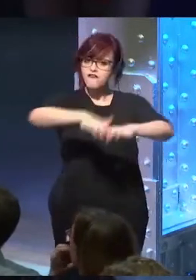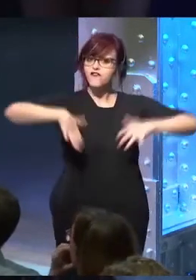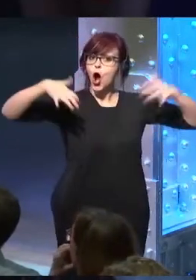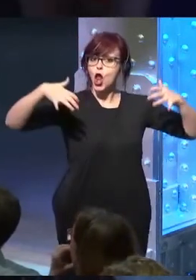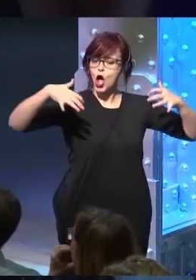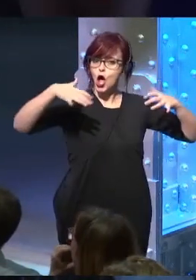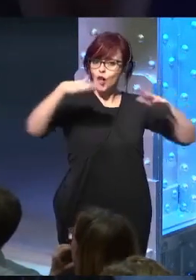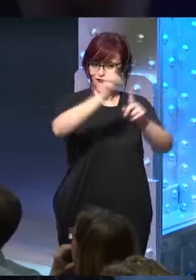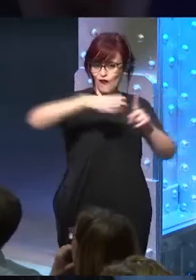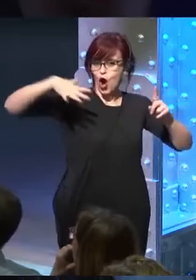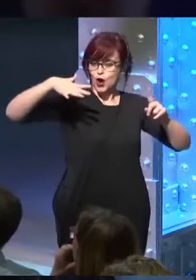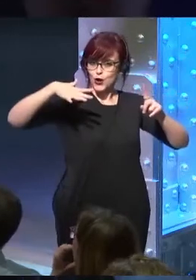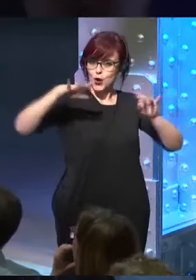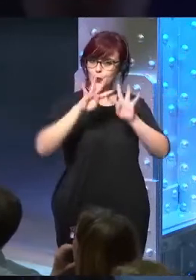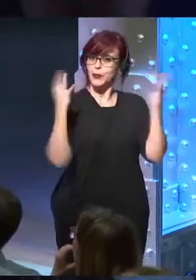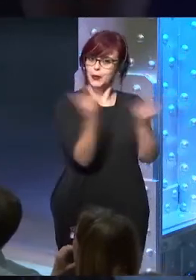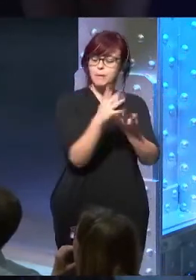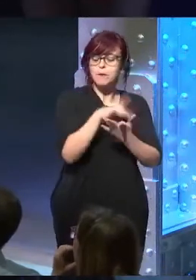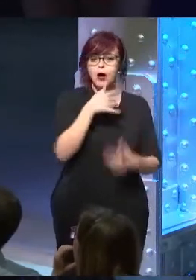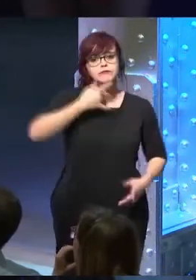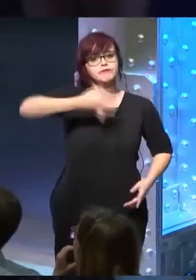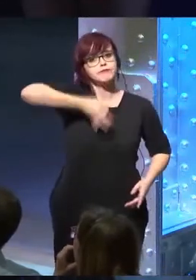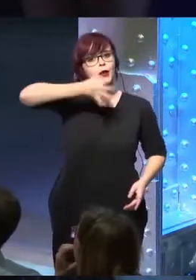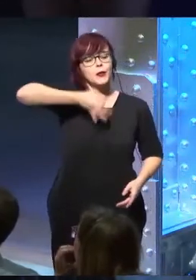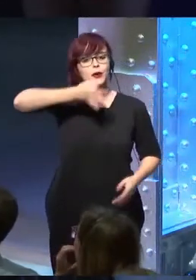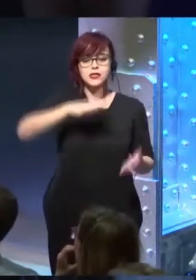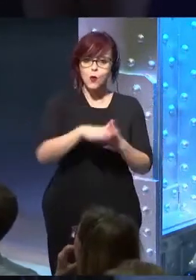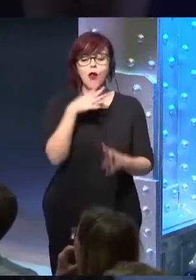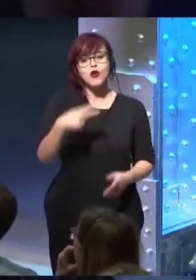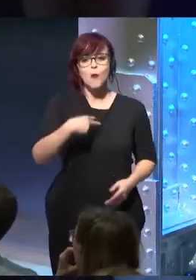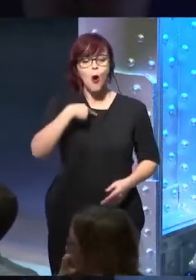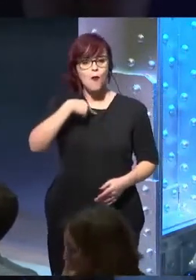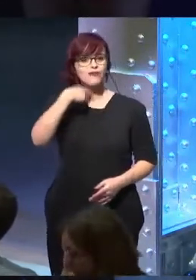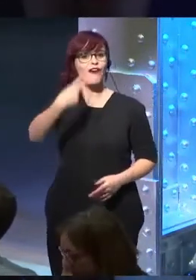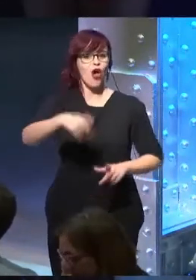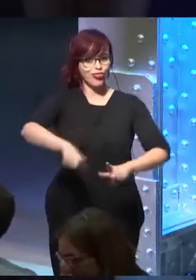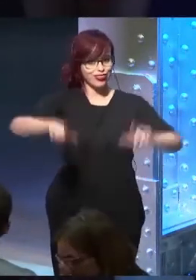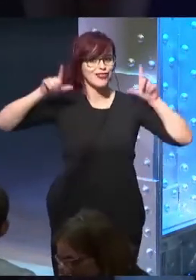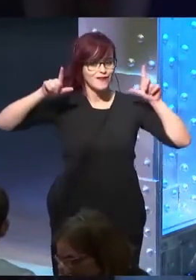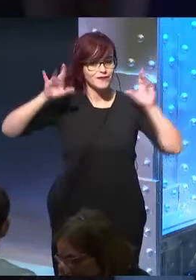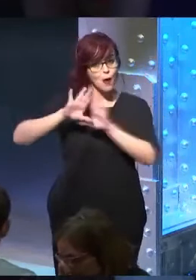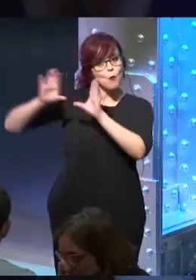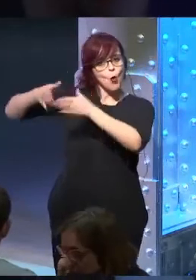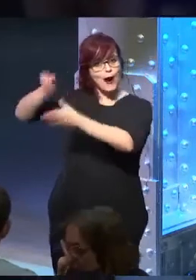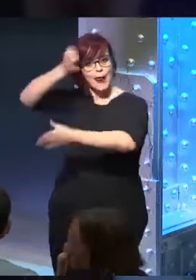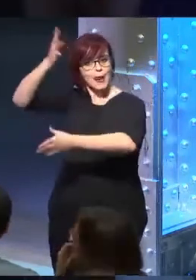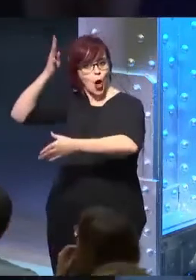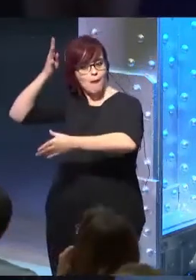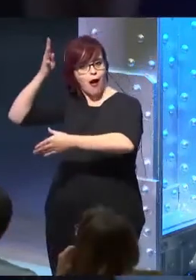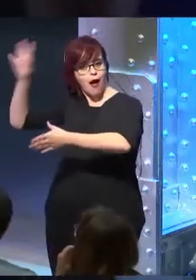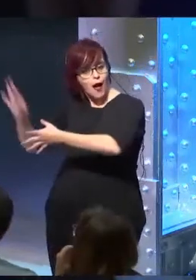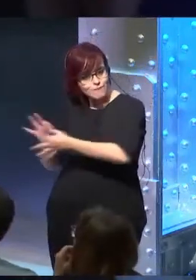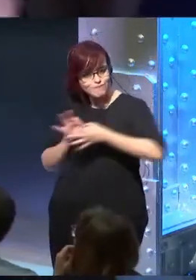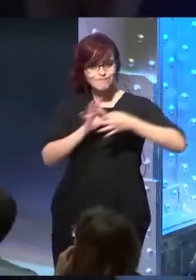acting explicitly as a spokesperson for the women of Rome and for the women only